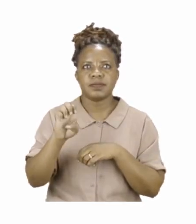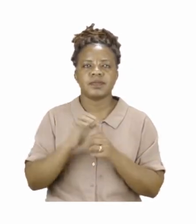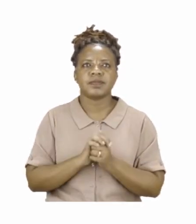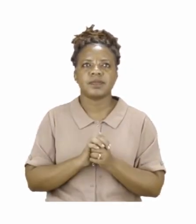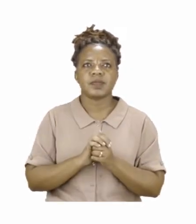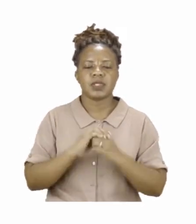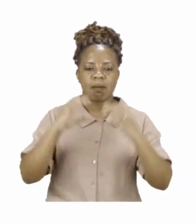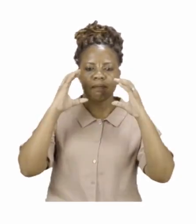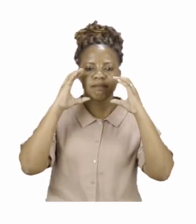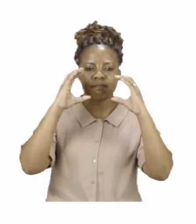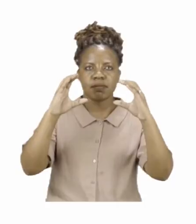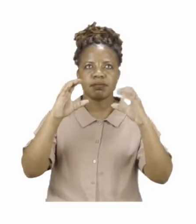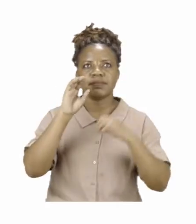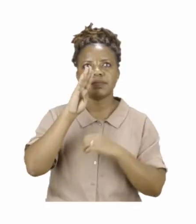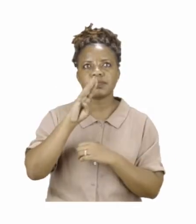bus,